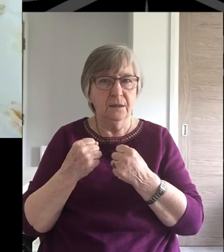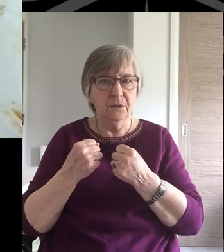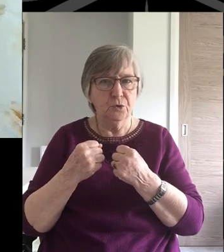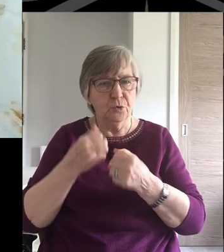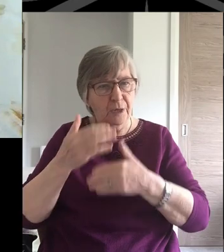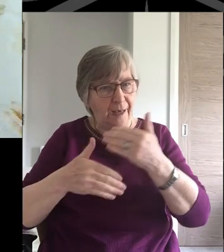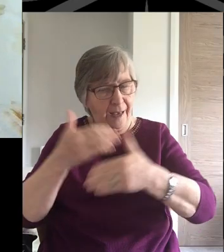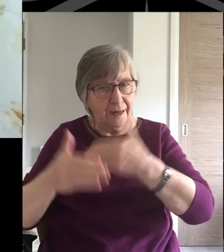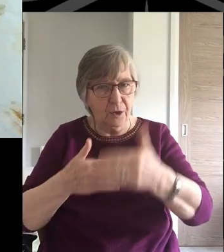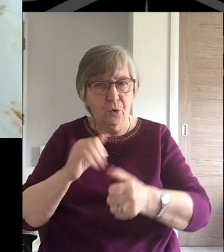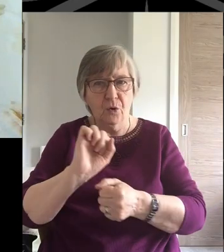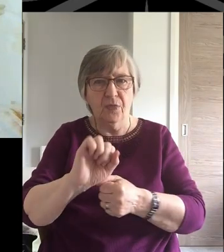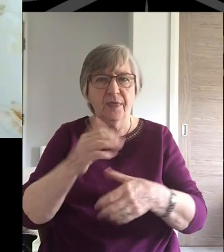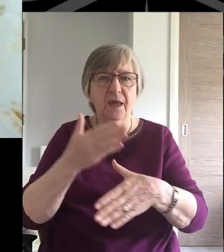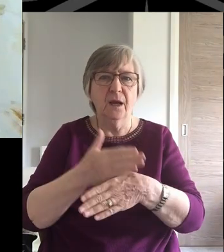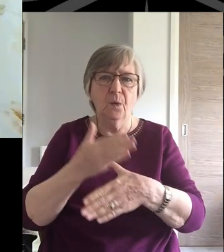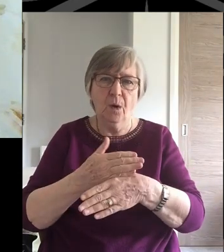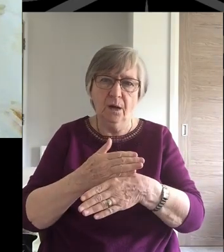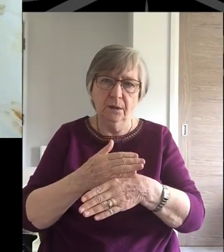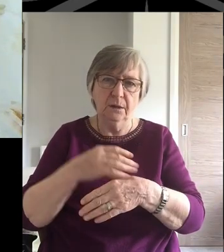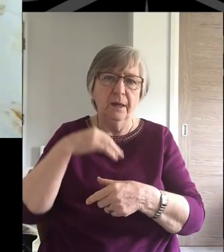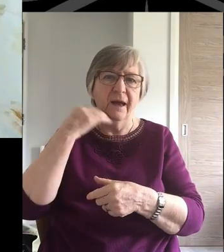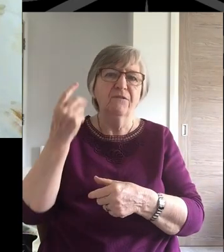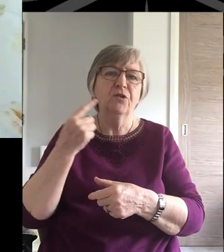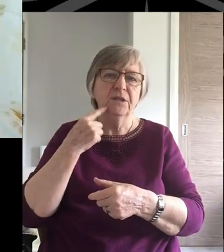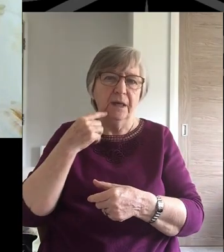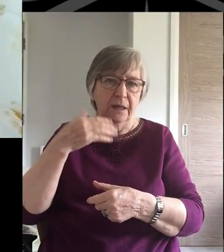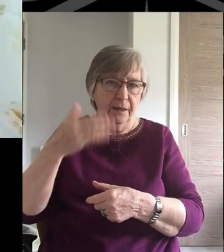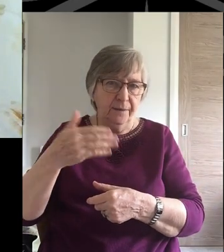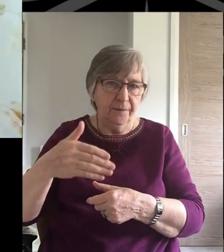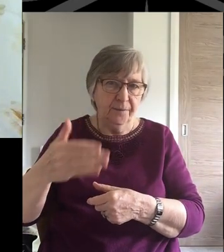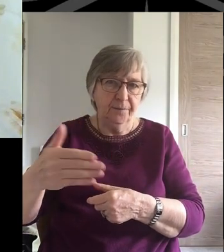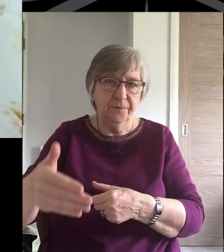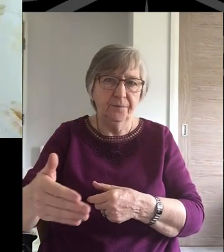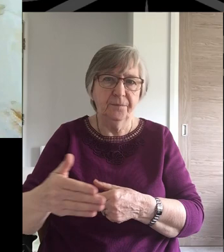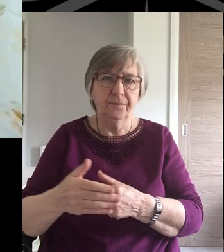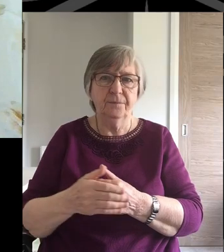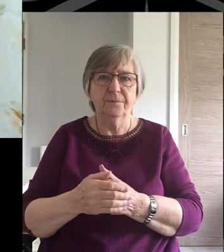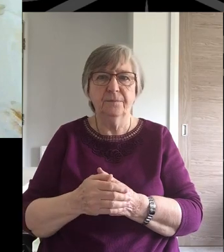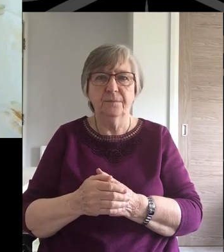this stressful work day after day.